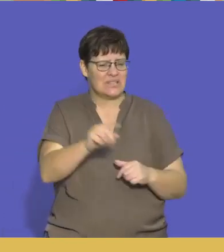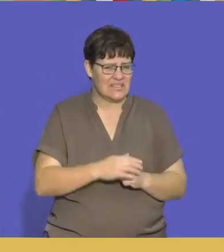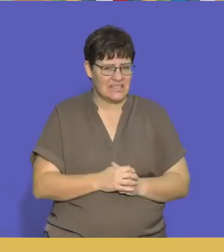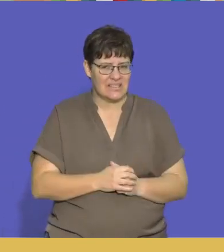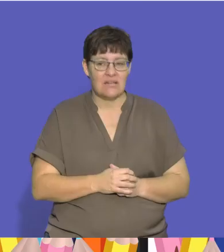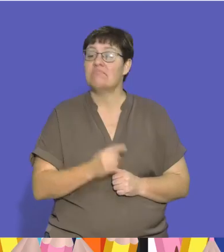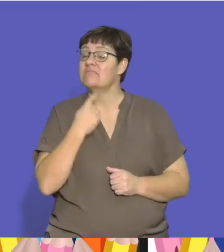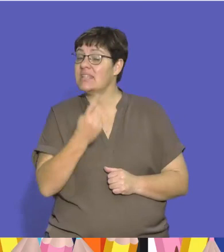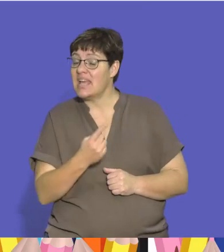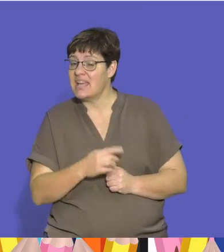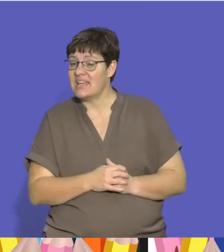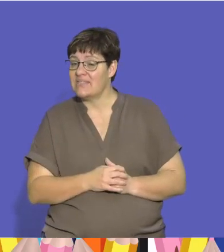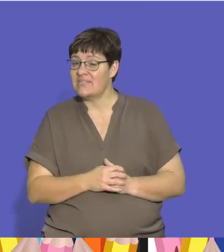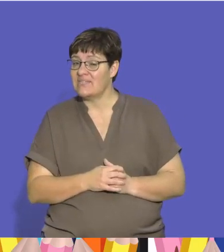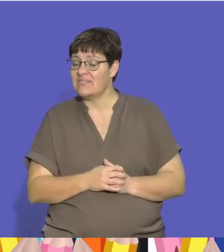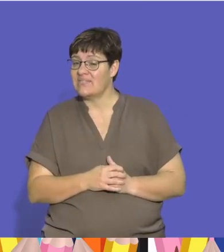You say,